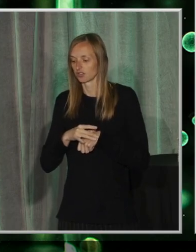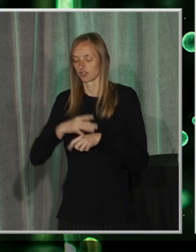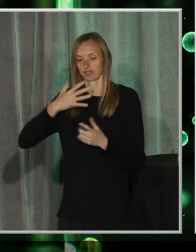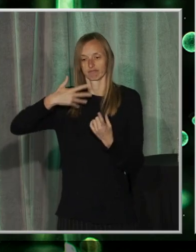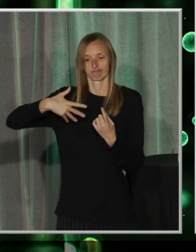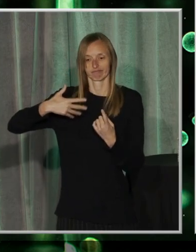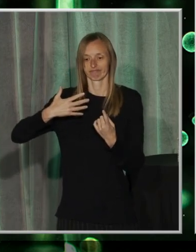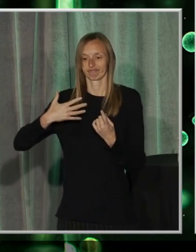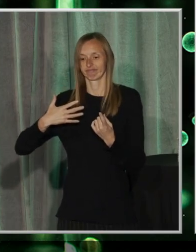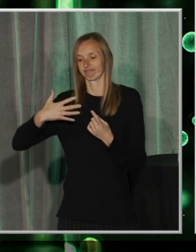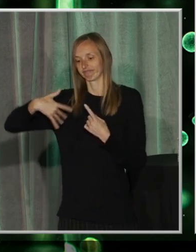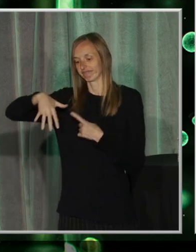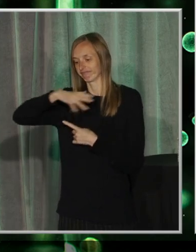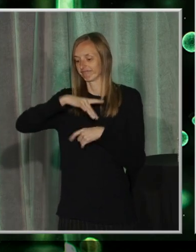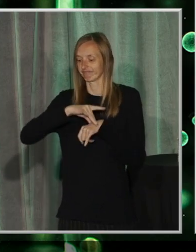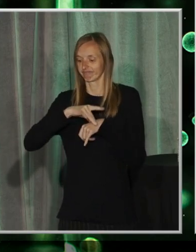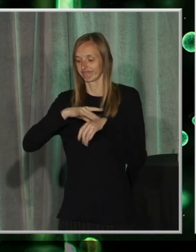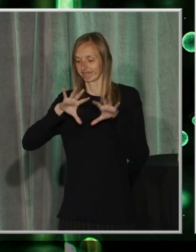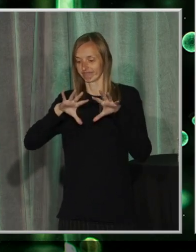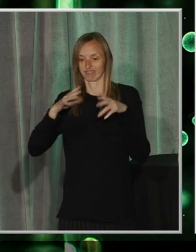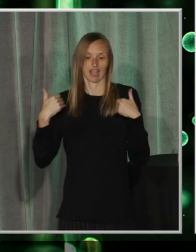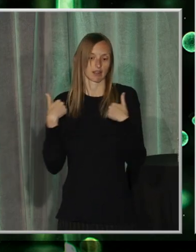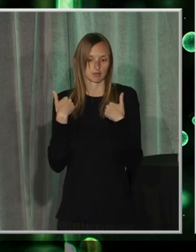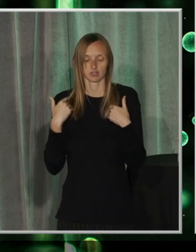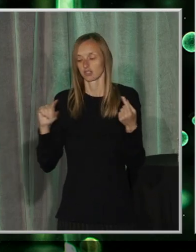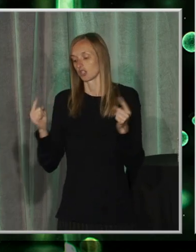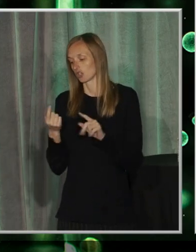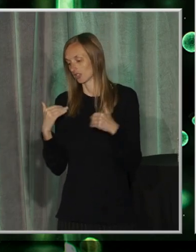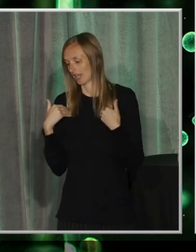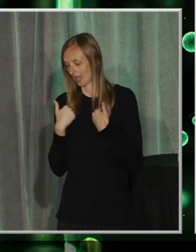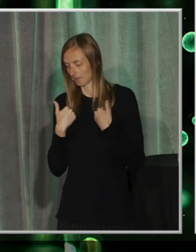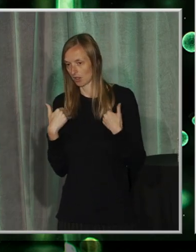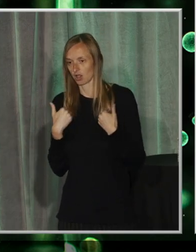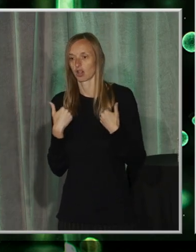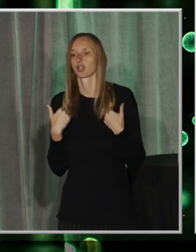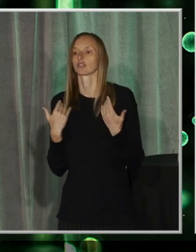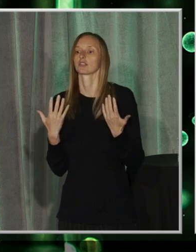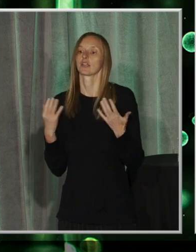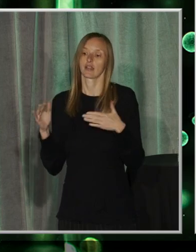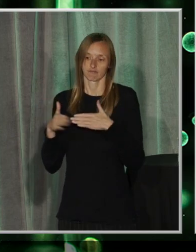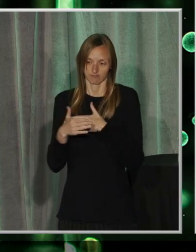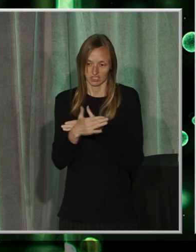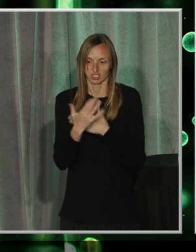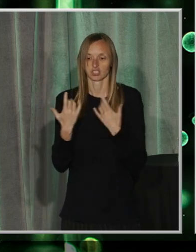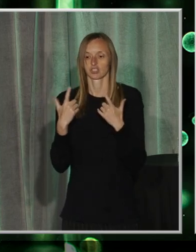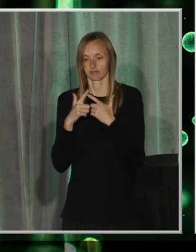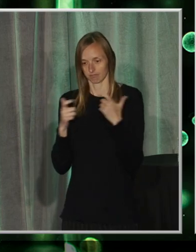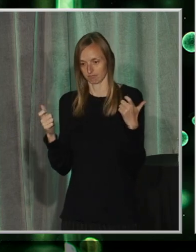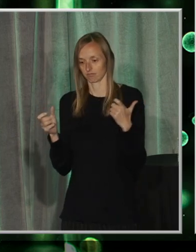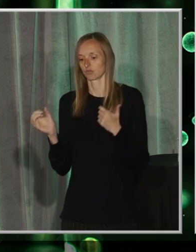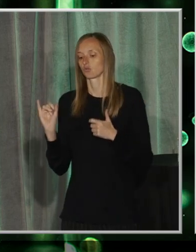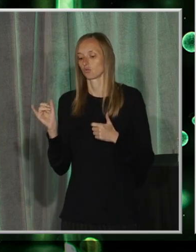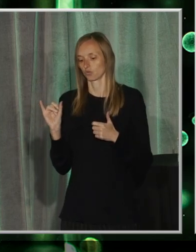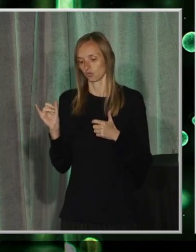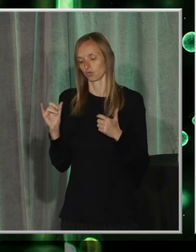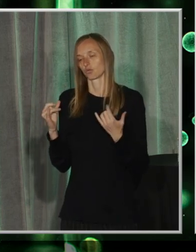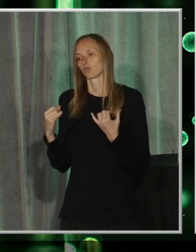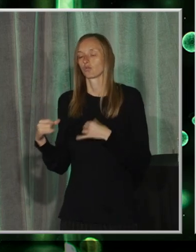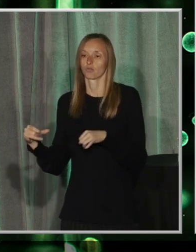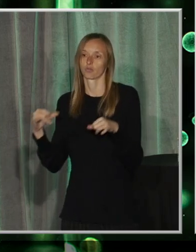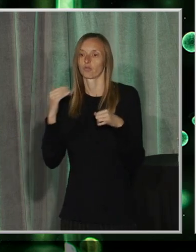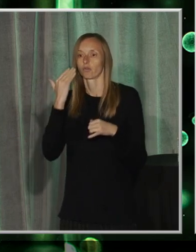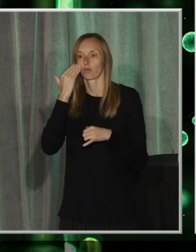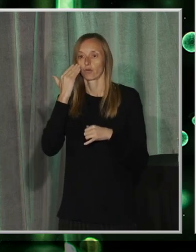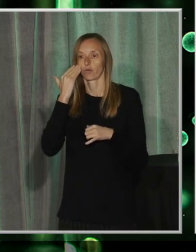around. It harms the wildlife and the marine life as well, because we all know the